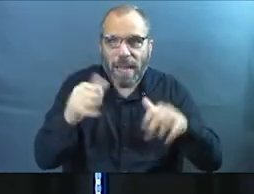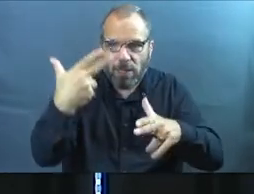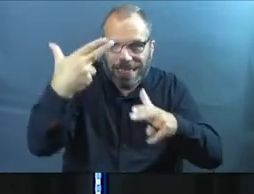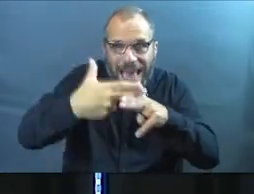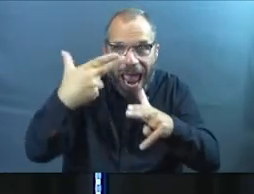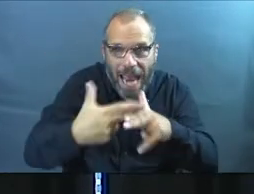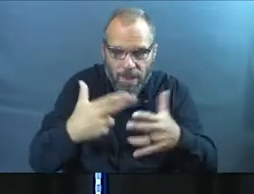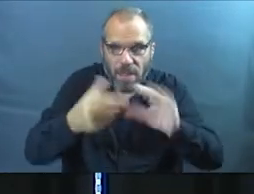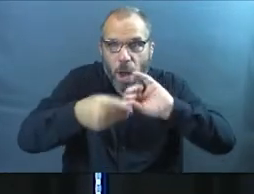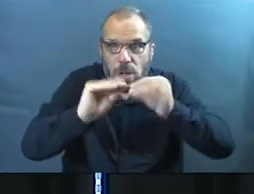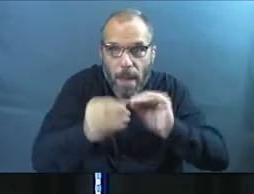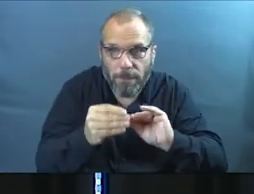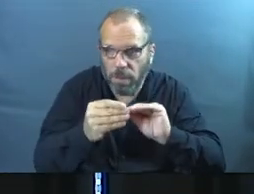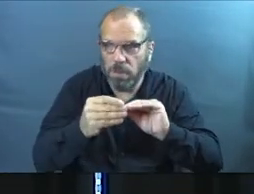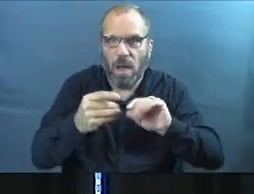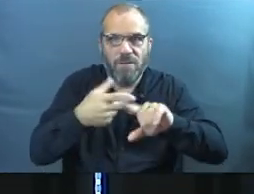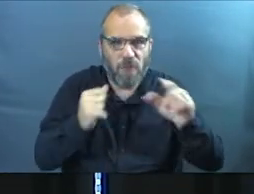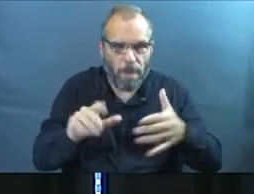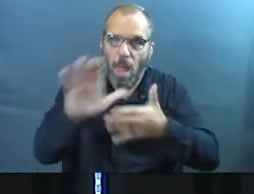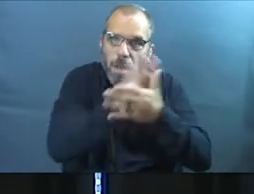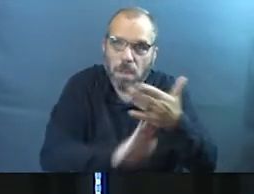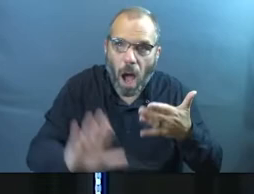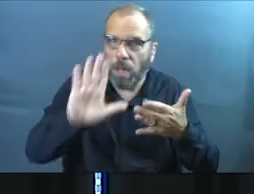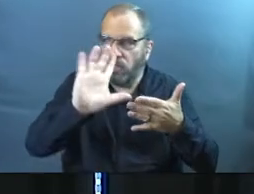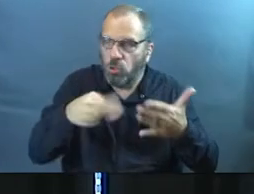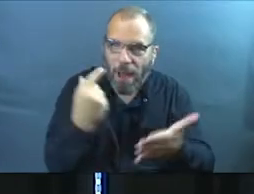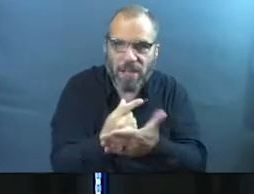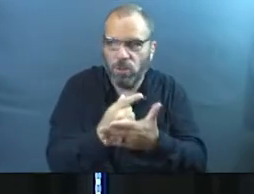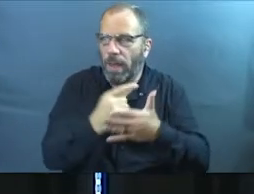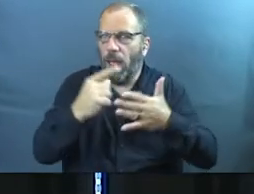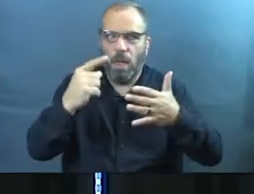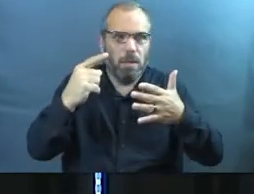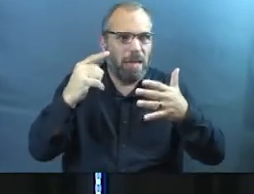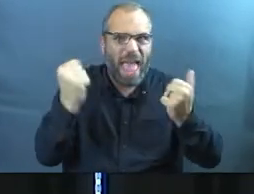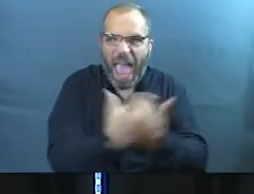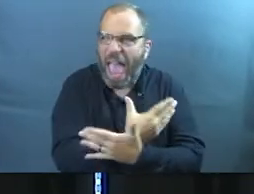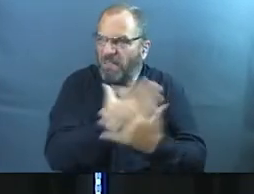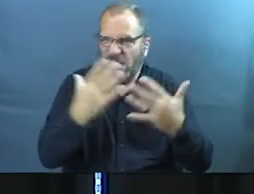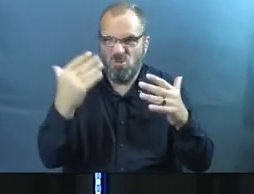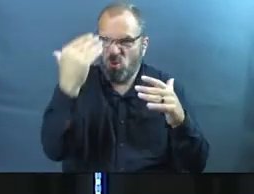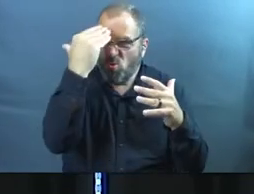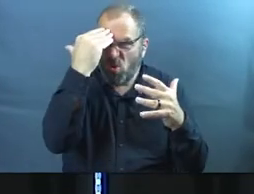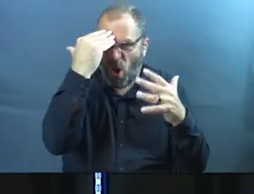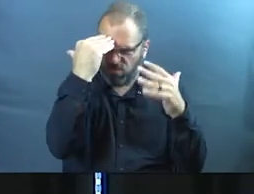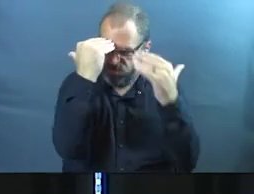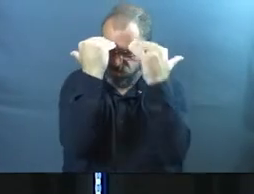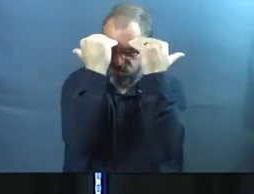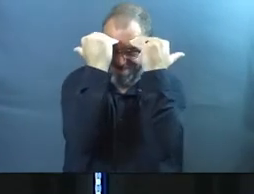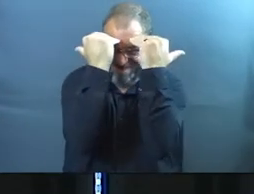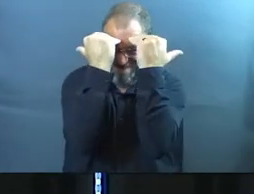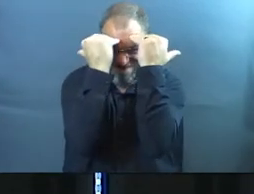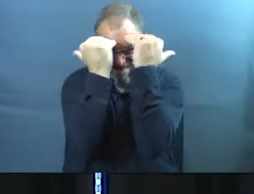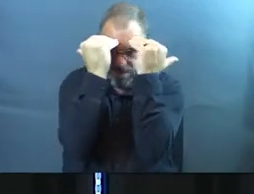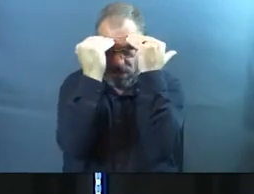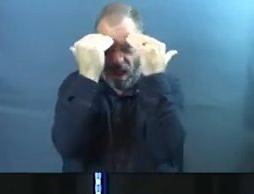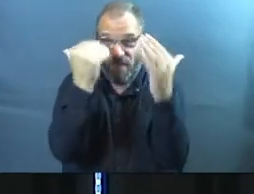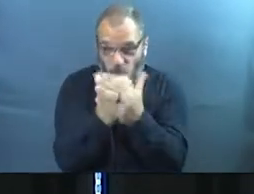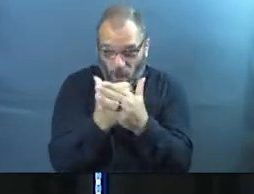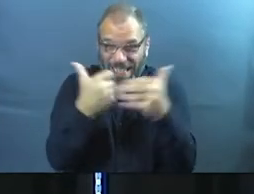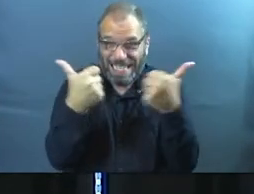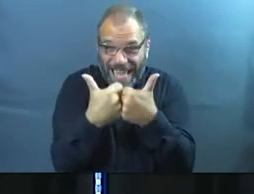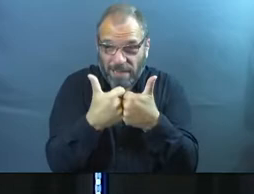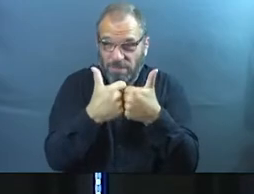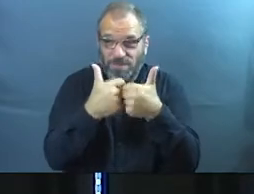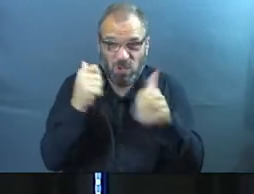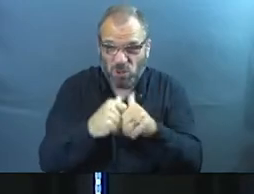by name, right? Like, by their number, you know all their stats. You know their backstory. You know what this game actually means for the season.